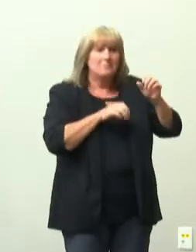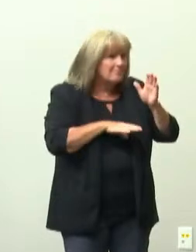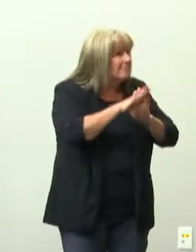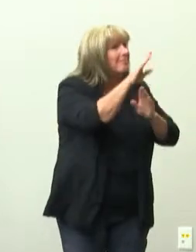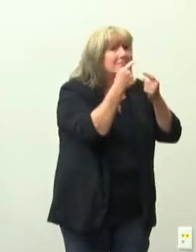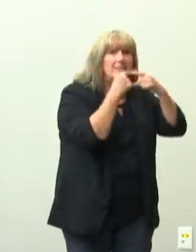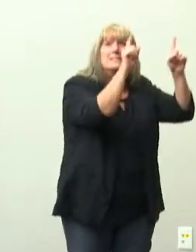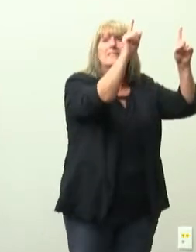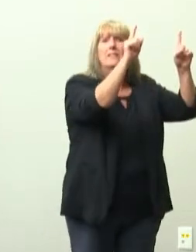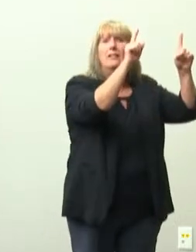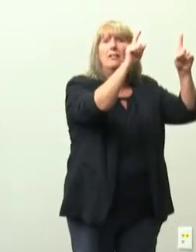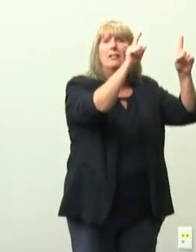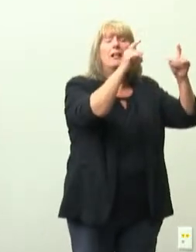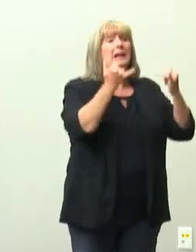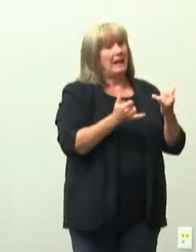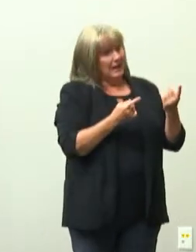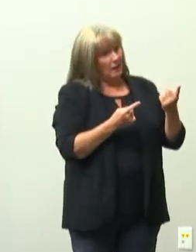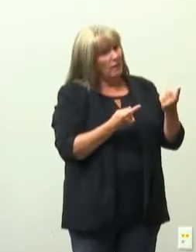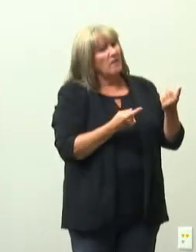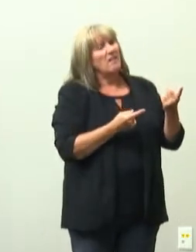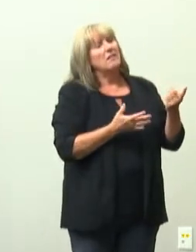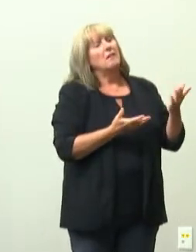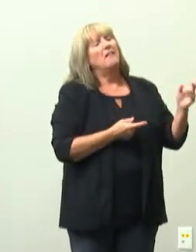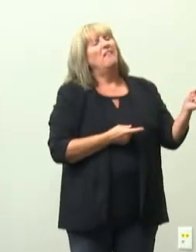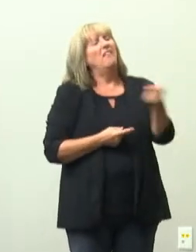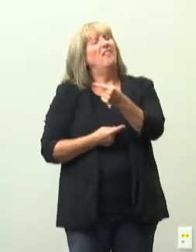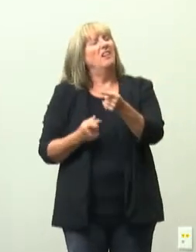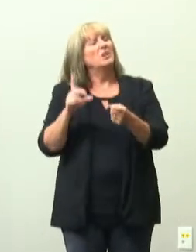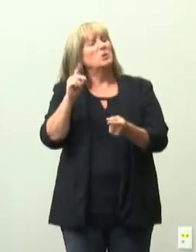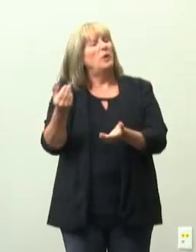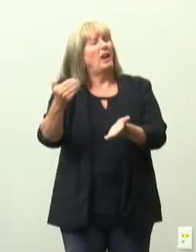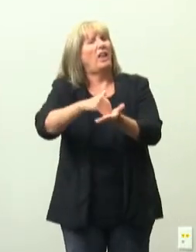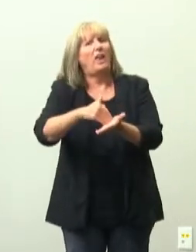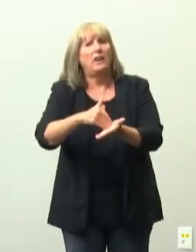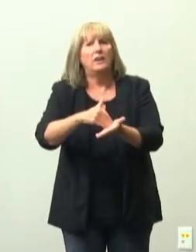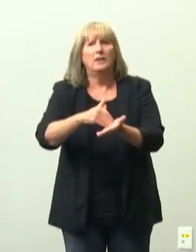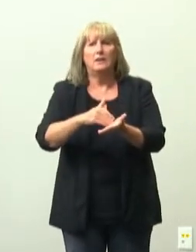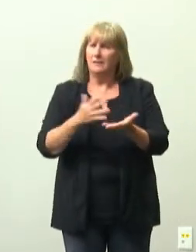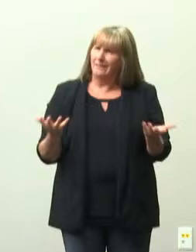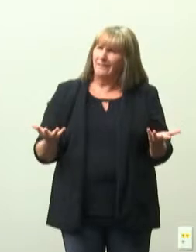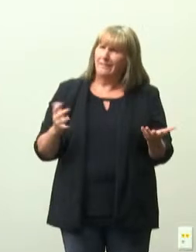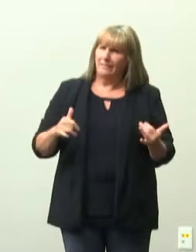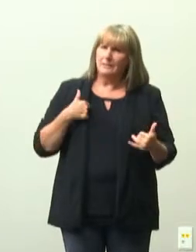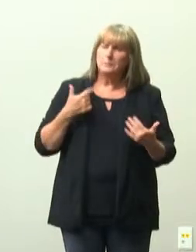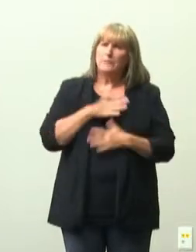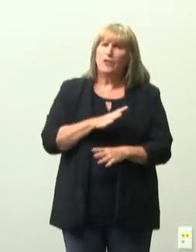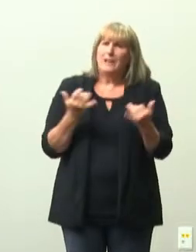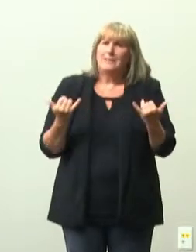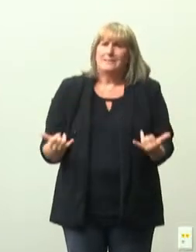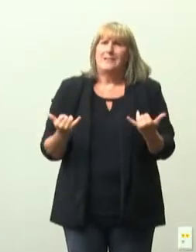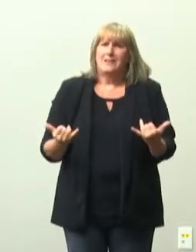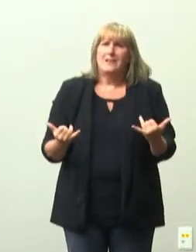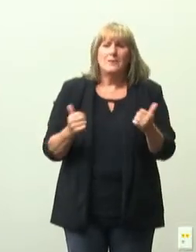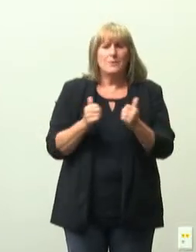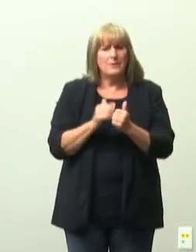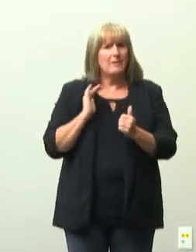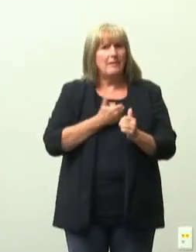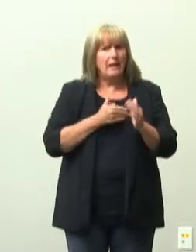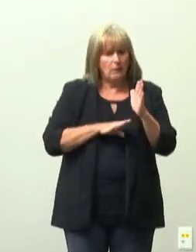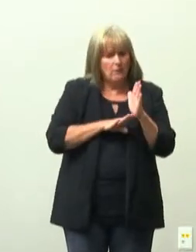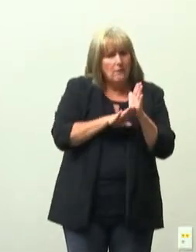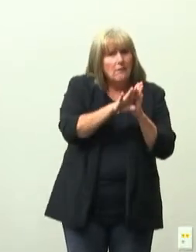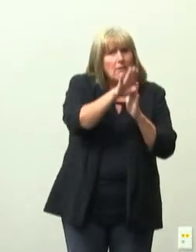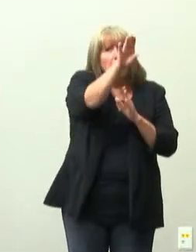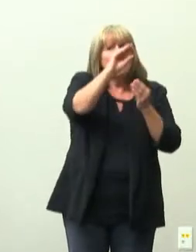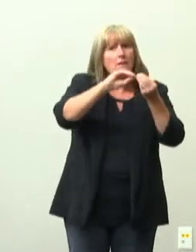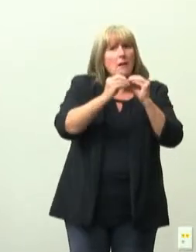successful, and then turn around and have to do it again. And that's what I'm afraid of as we get here with this trajectory, as we get